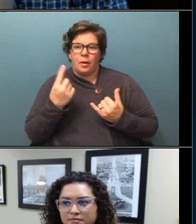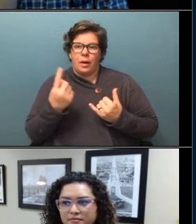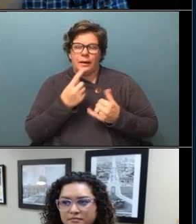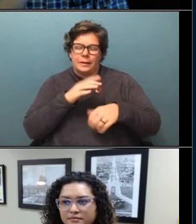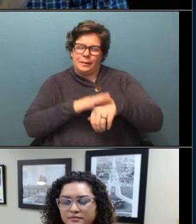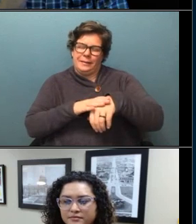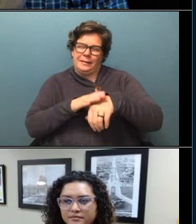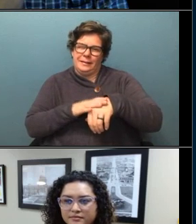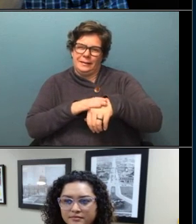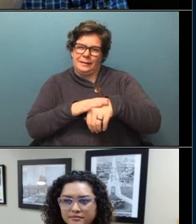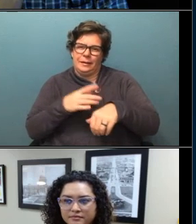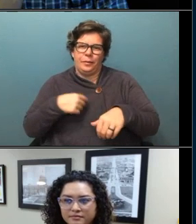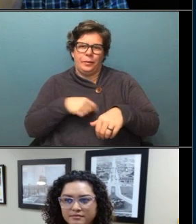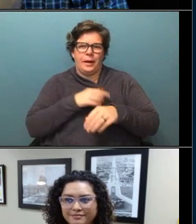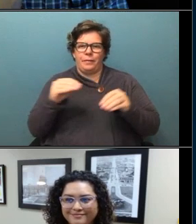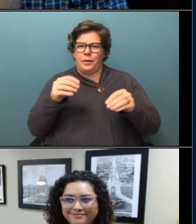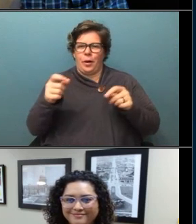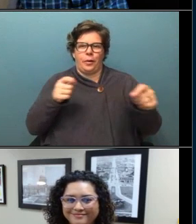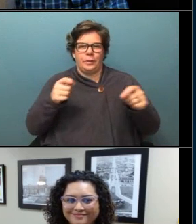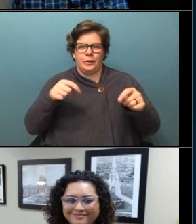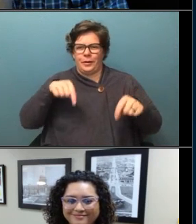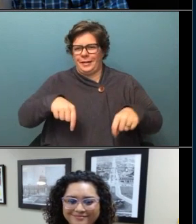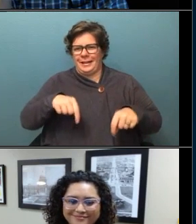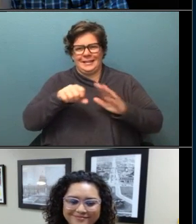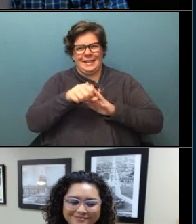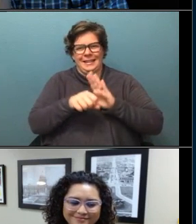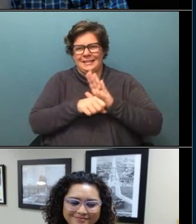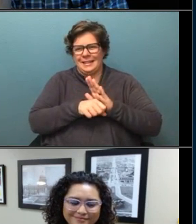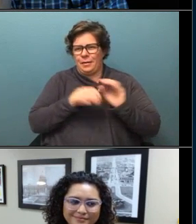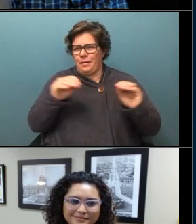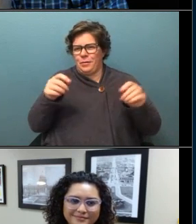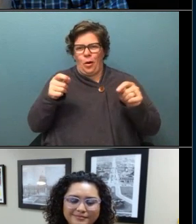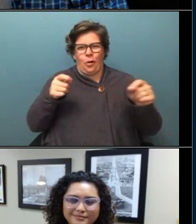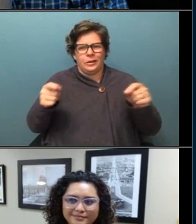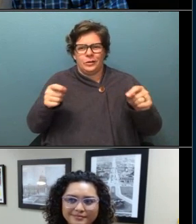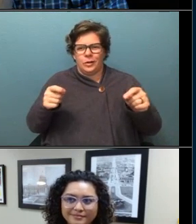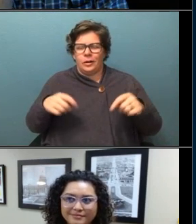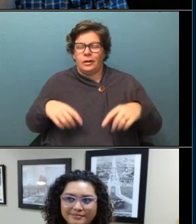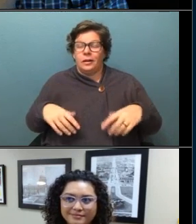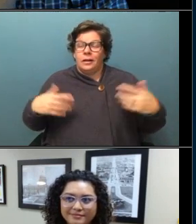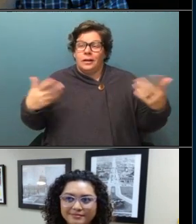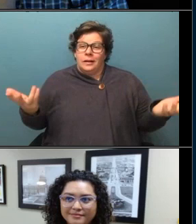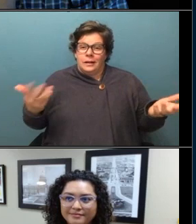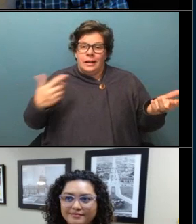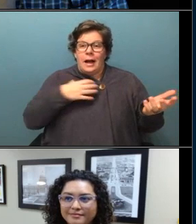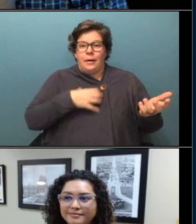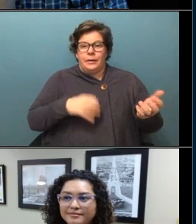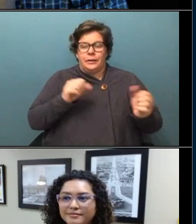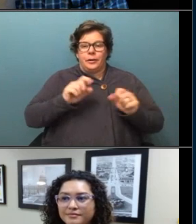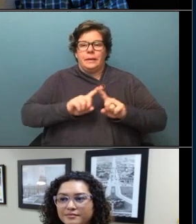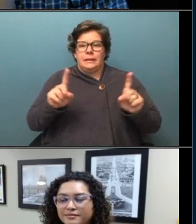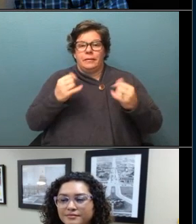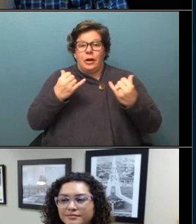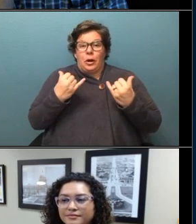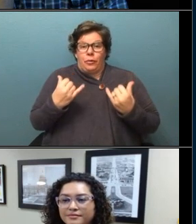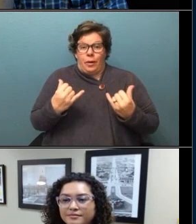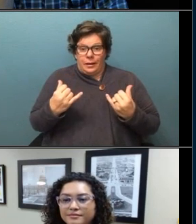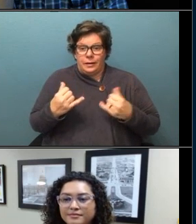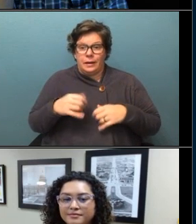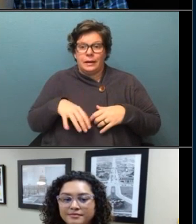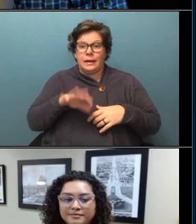preface this with, we have no control over this in Idaho. We all, wish this could be different, but right now,